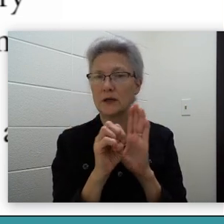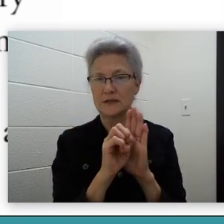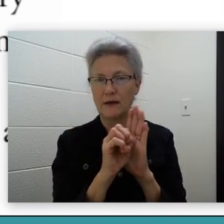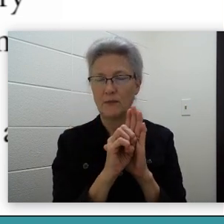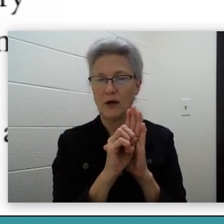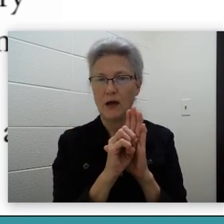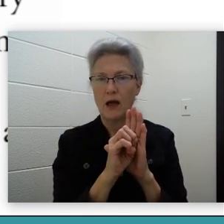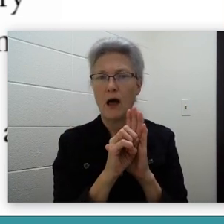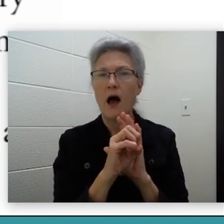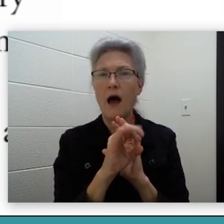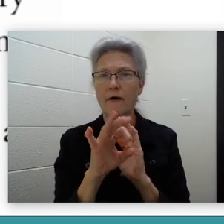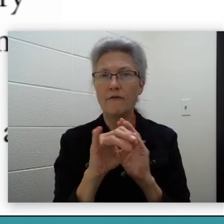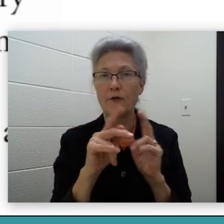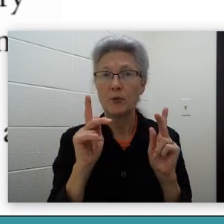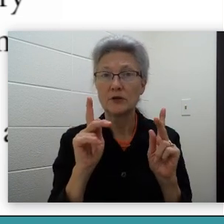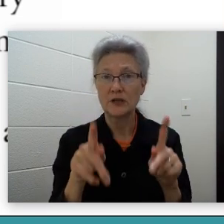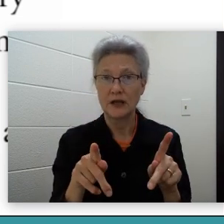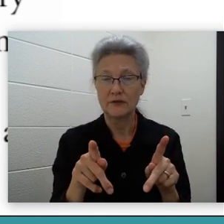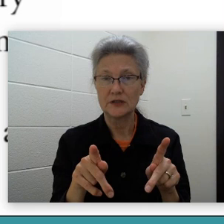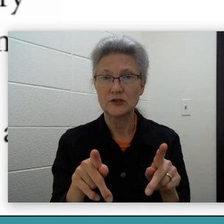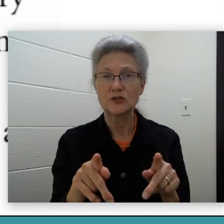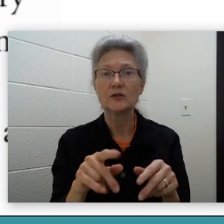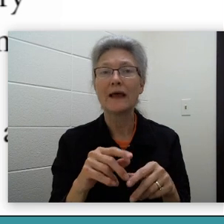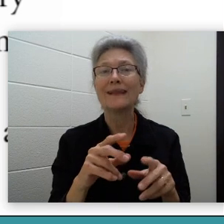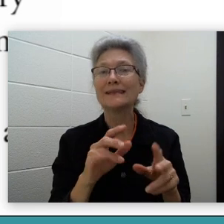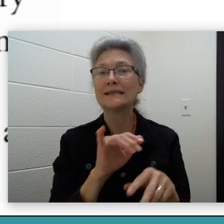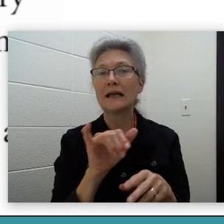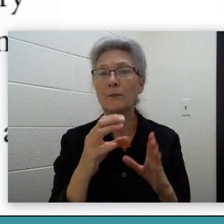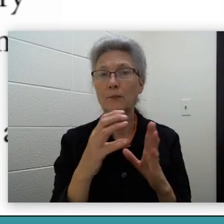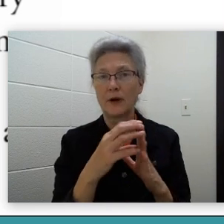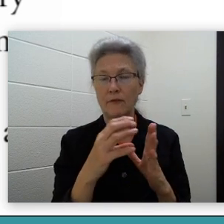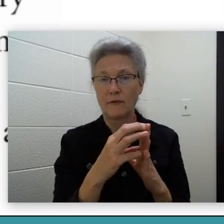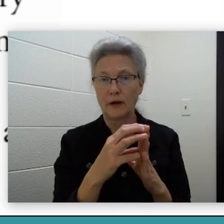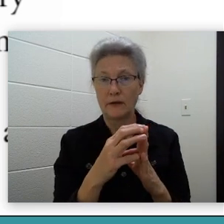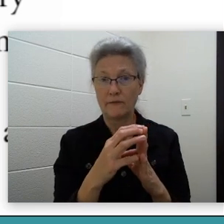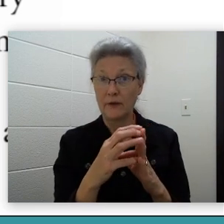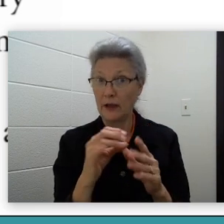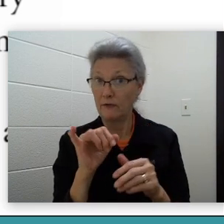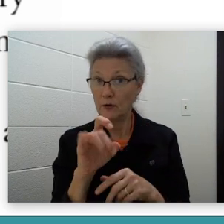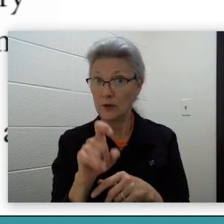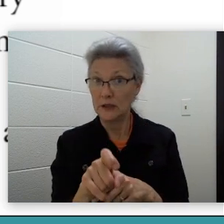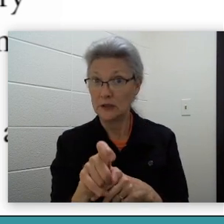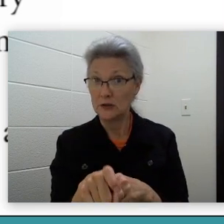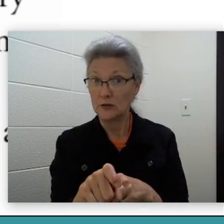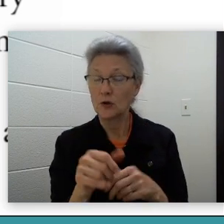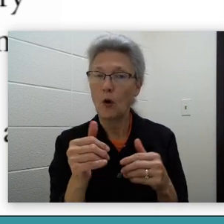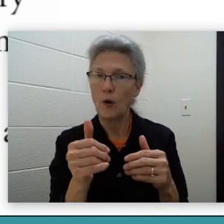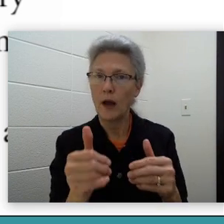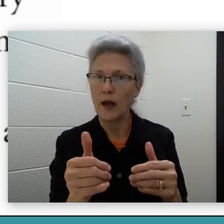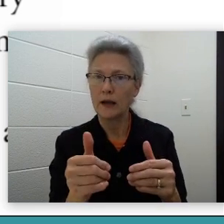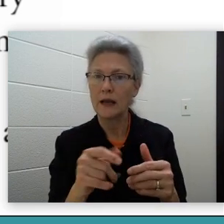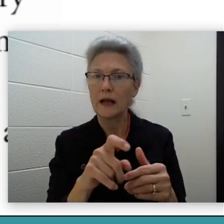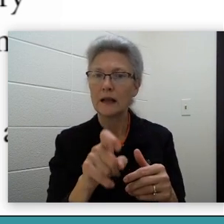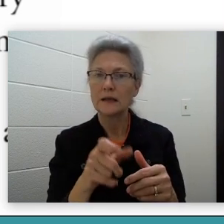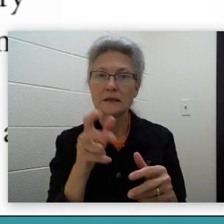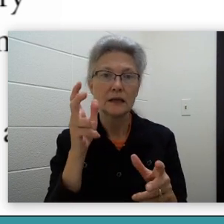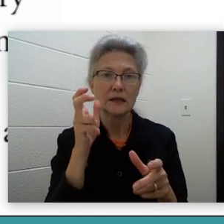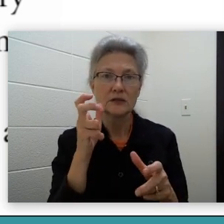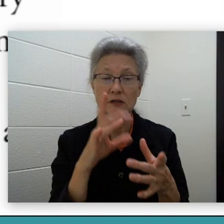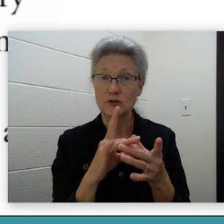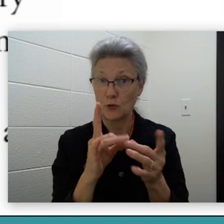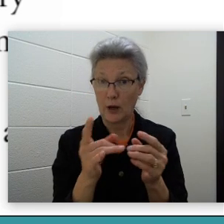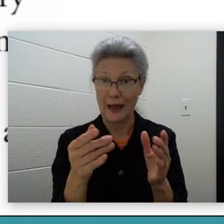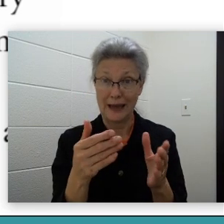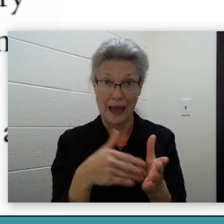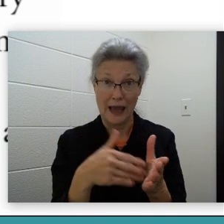of personification in this same paragraph? If you need to, you can go ahead and click to listen to the story